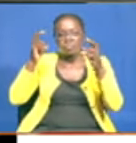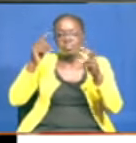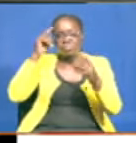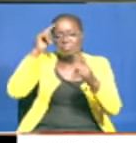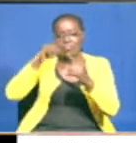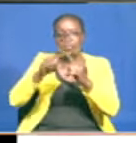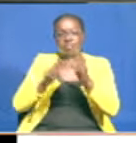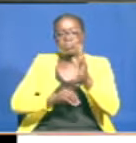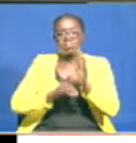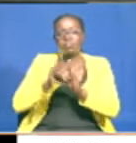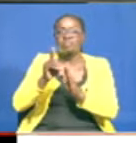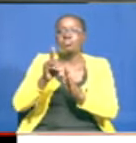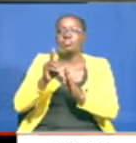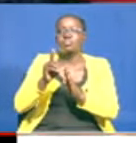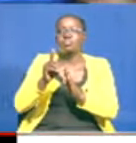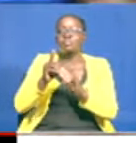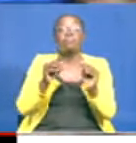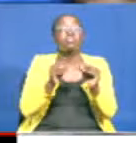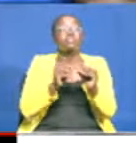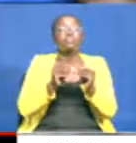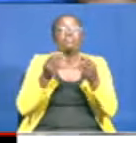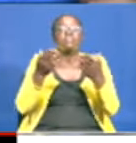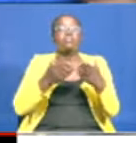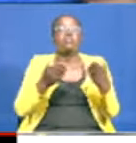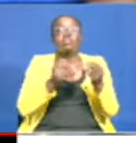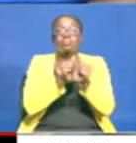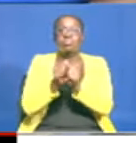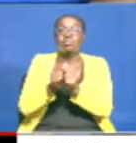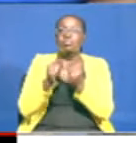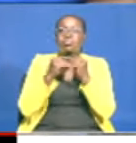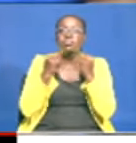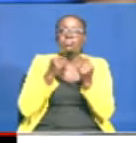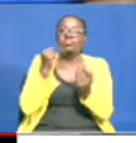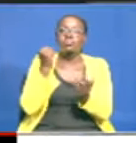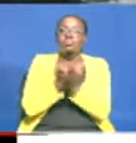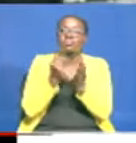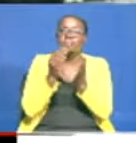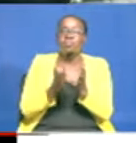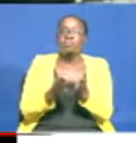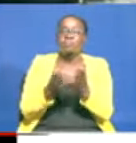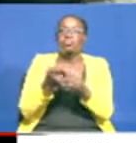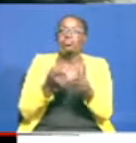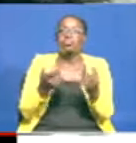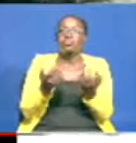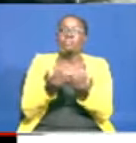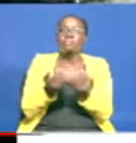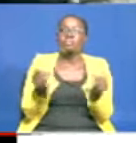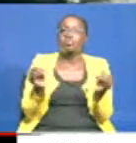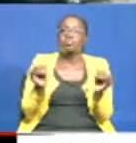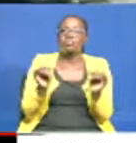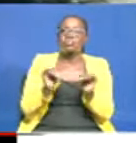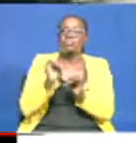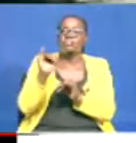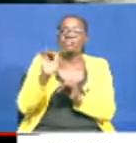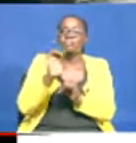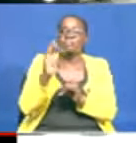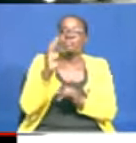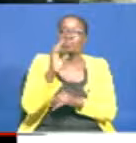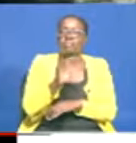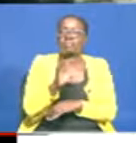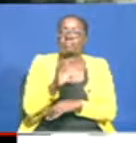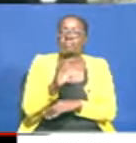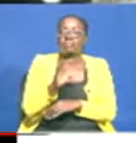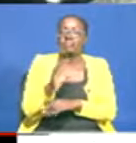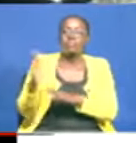development. The meeting brought together pastors, officers from the Independent Electoral and Boundaries Commission, and